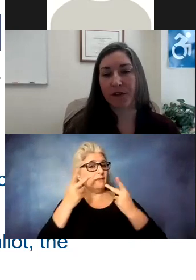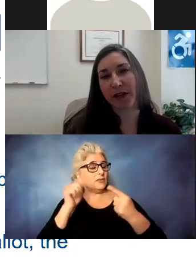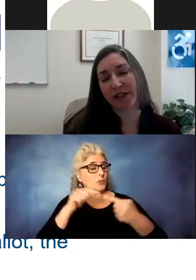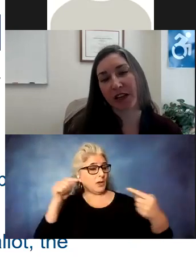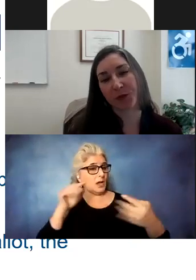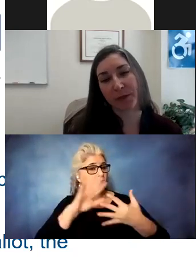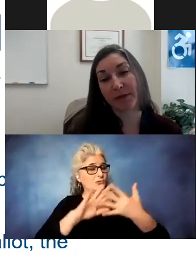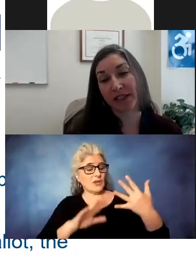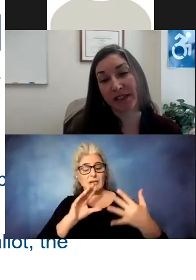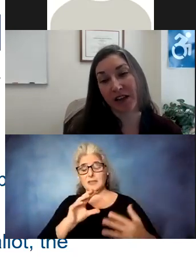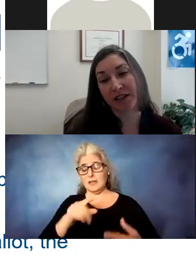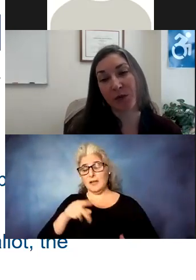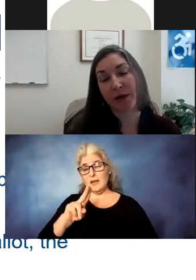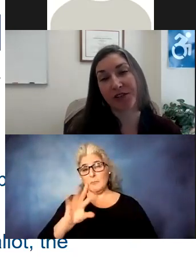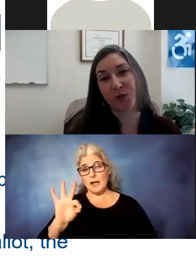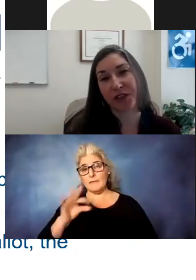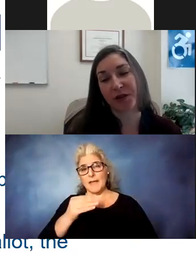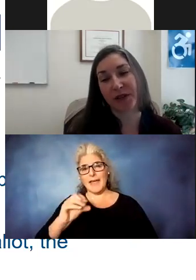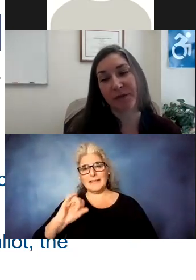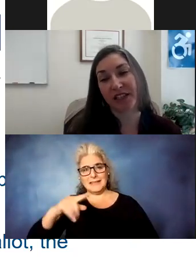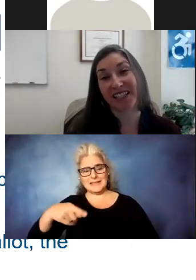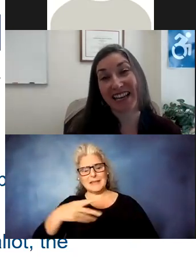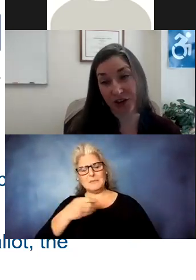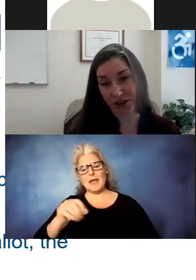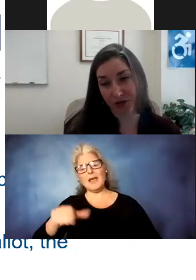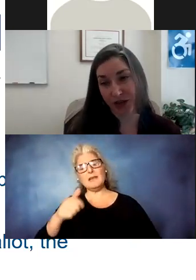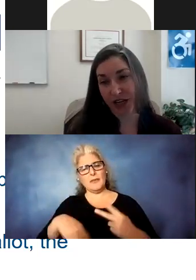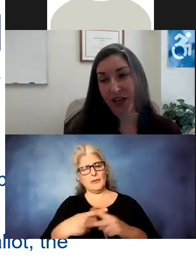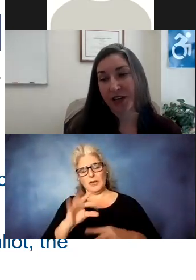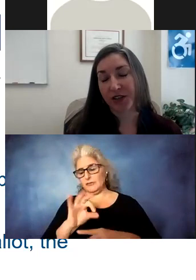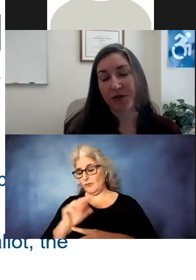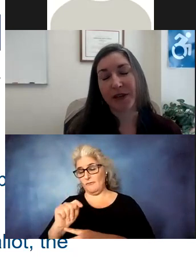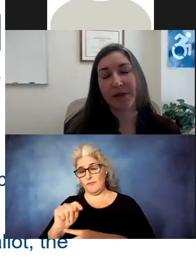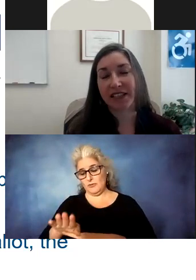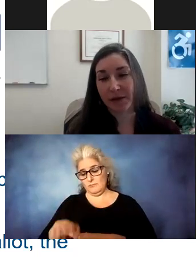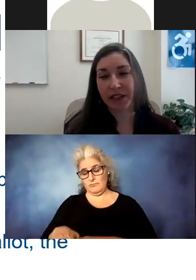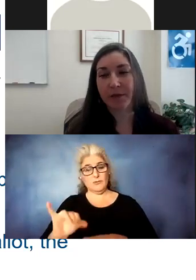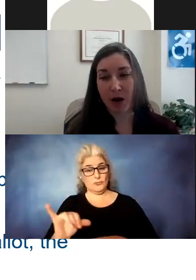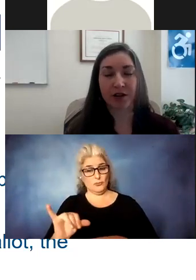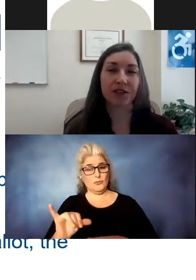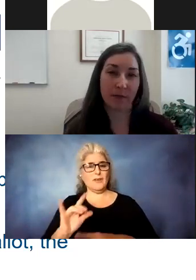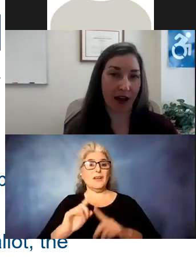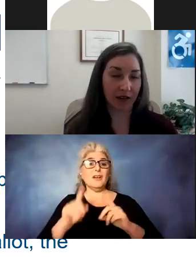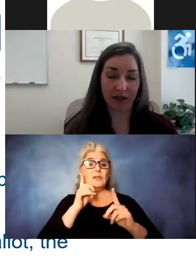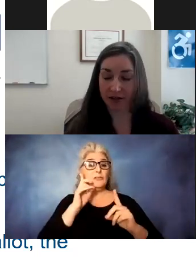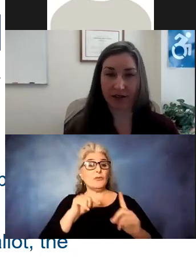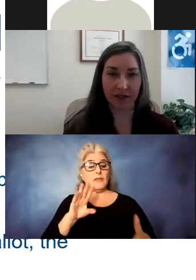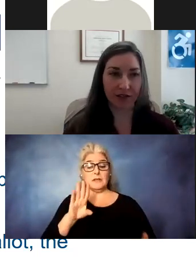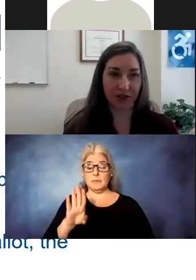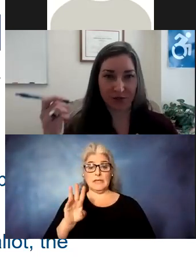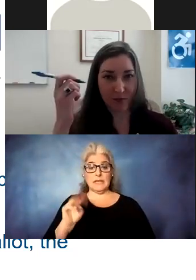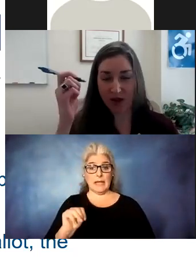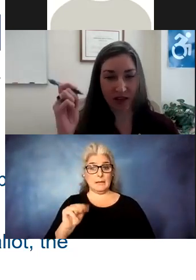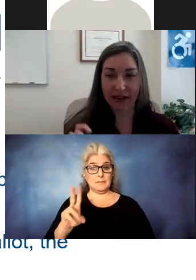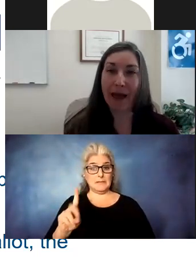So before we discuss what the BMD does, I want to mention what the BMD does not do. So the BMD simply marks the ballot.